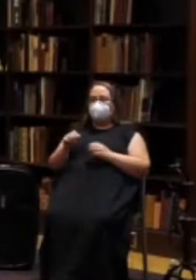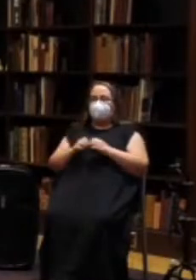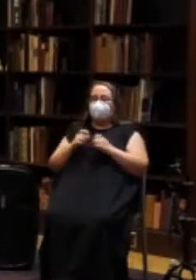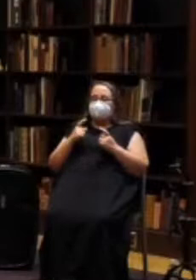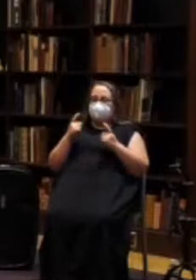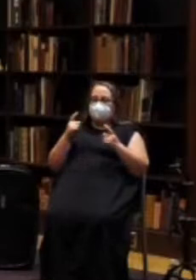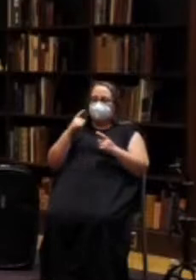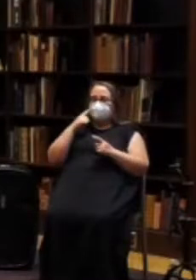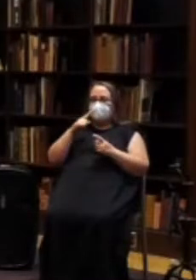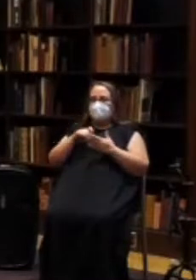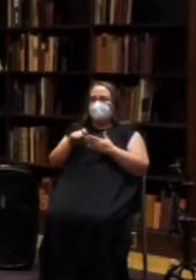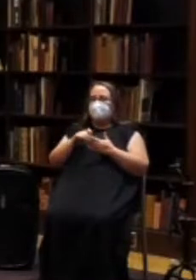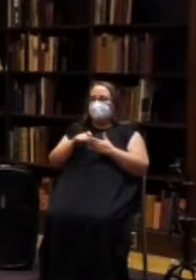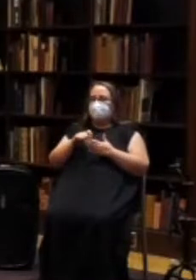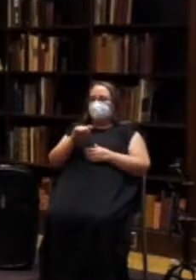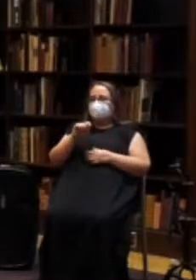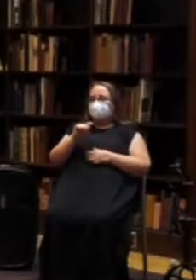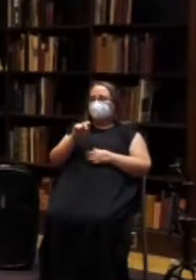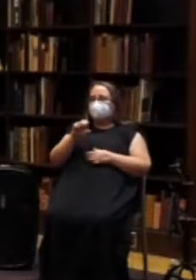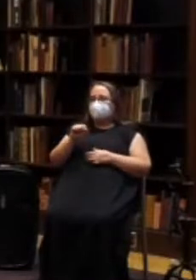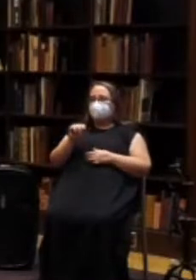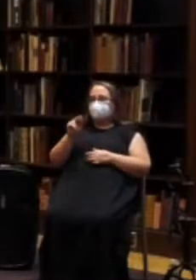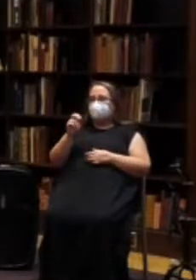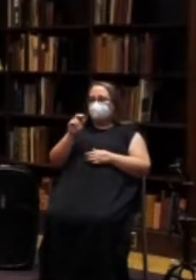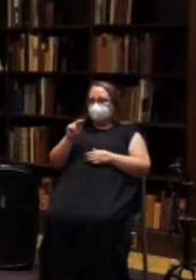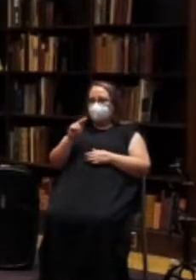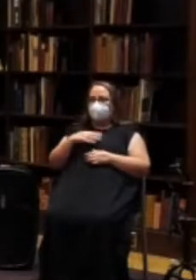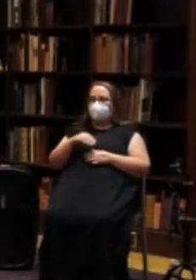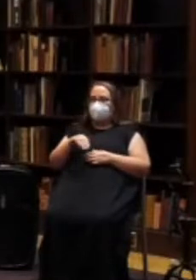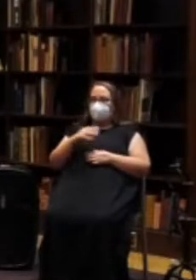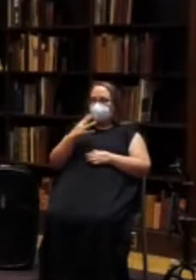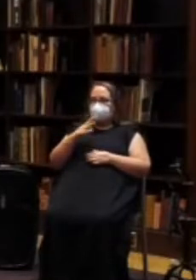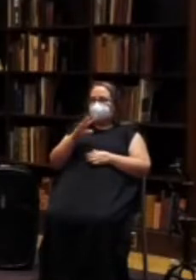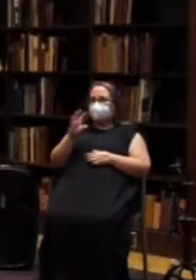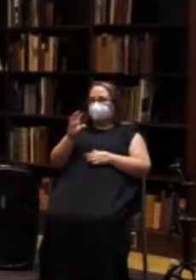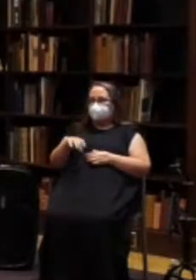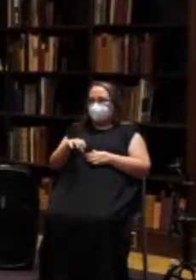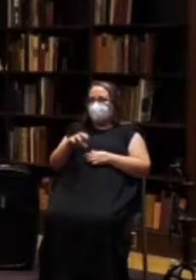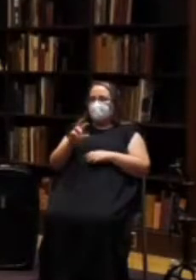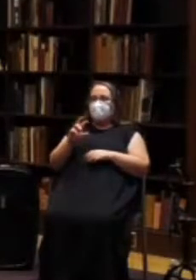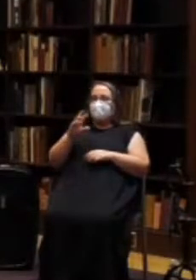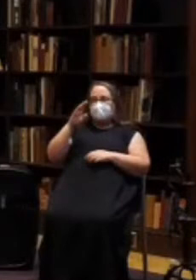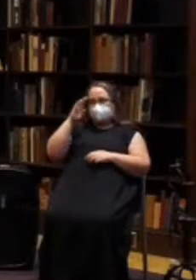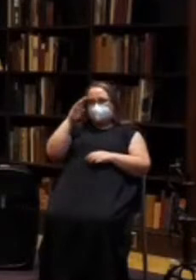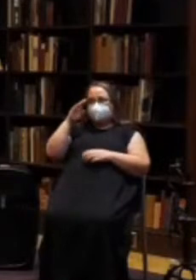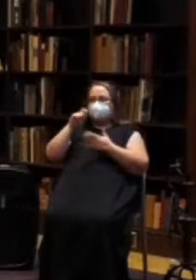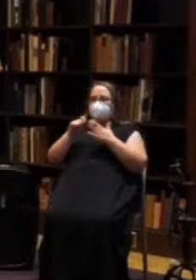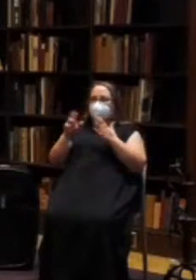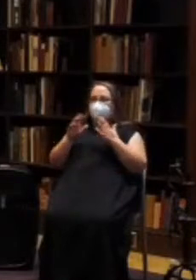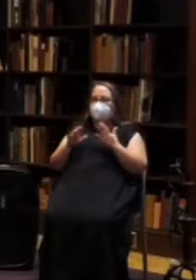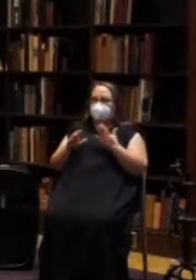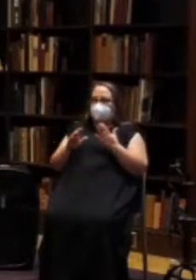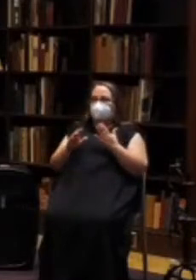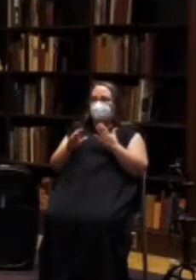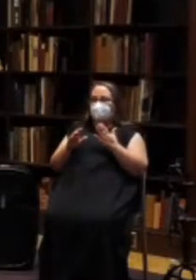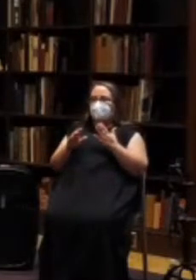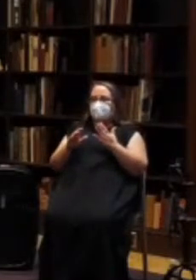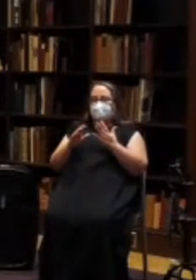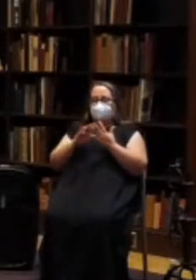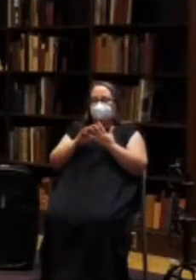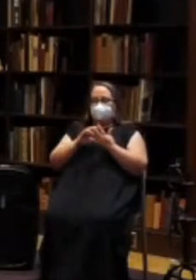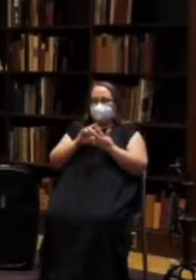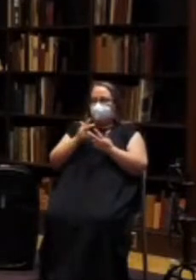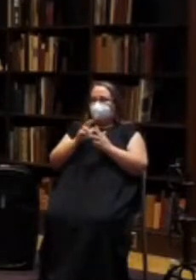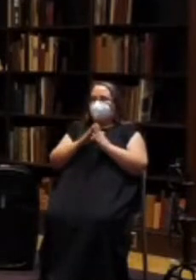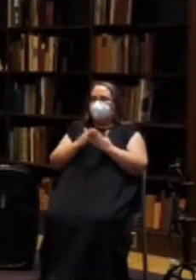famous for writing the Studs Lonigan trilogy. So he is a white Chicago Irish author whose Studs Lonigan trilogy is all